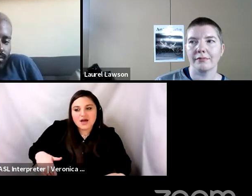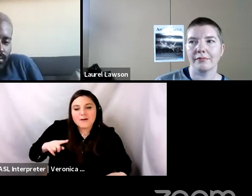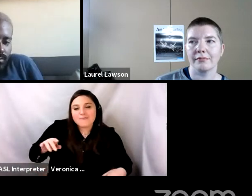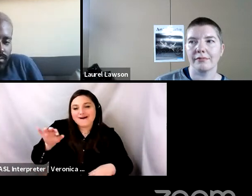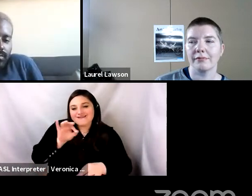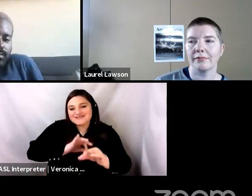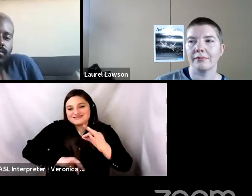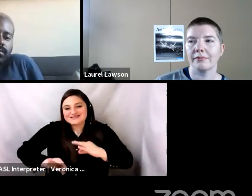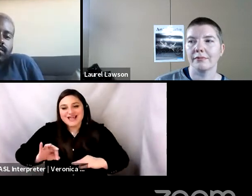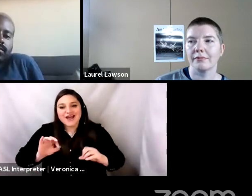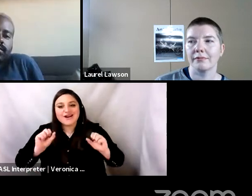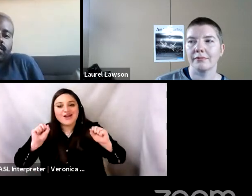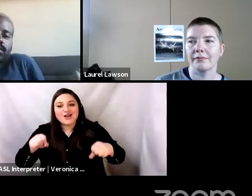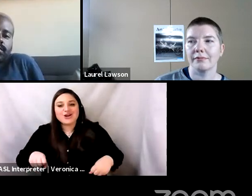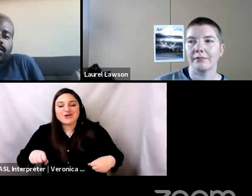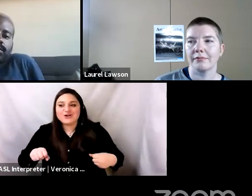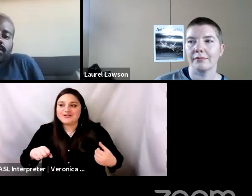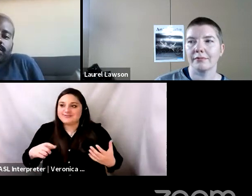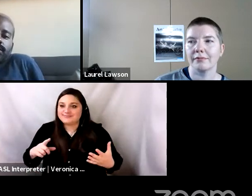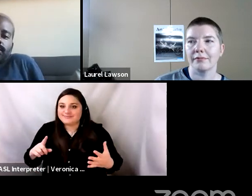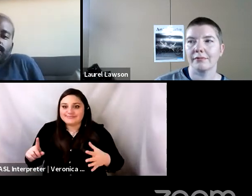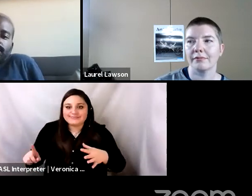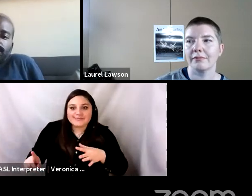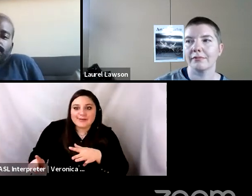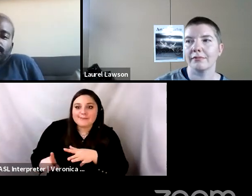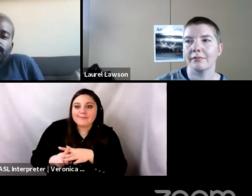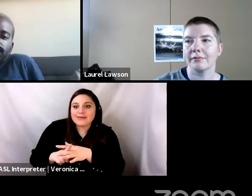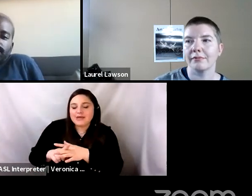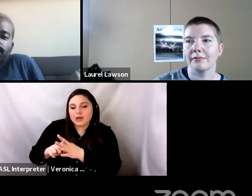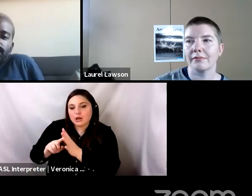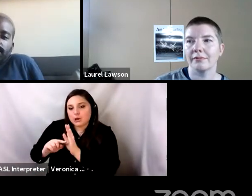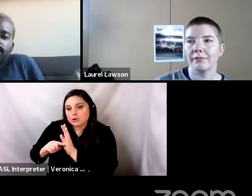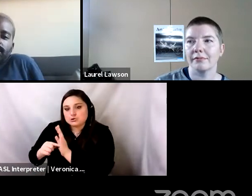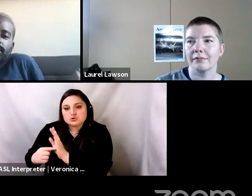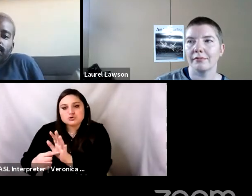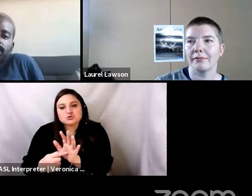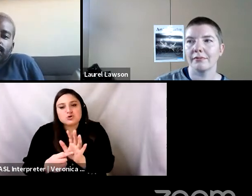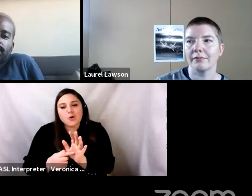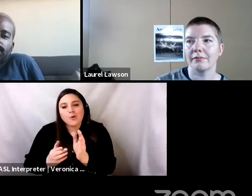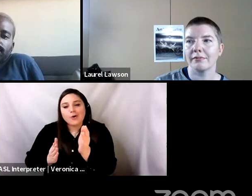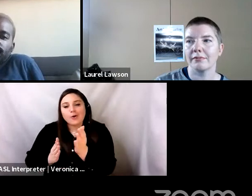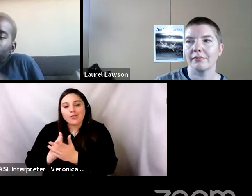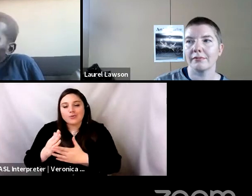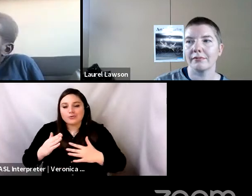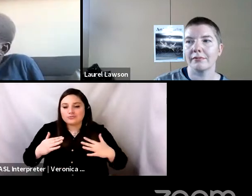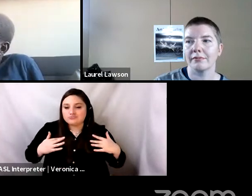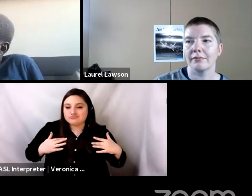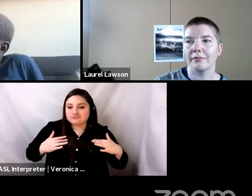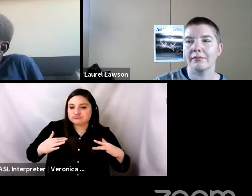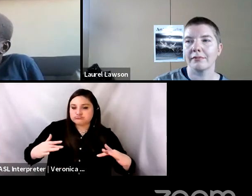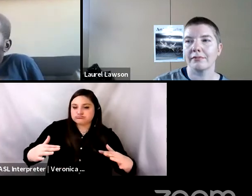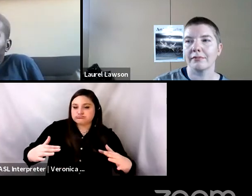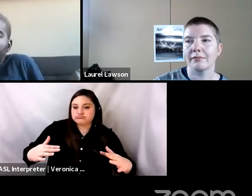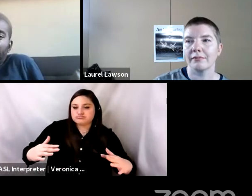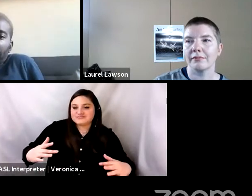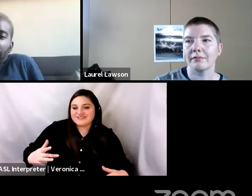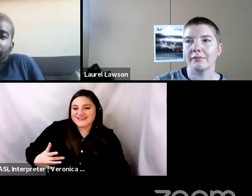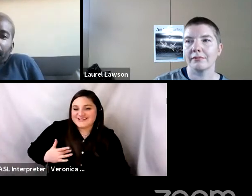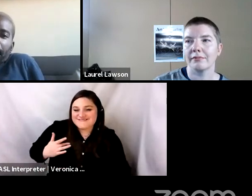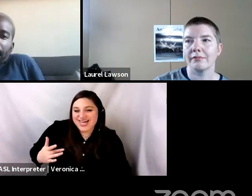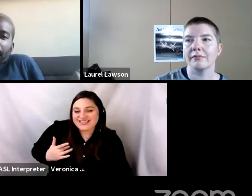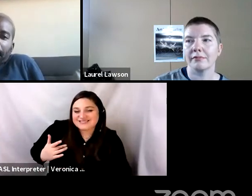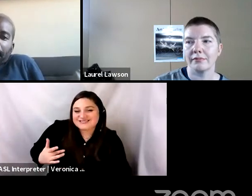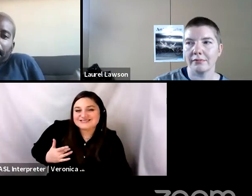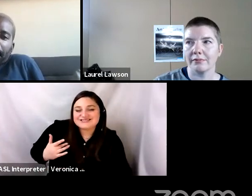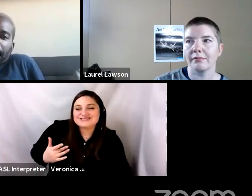emerge or be felt or be experienced. Yeah, like I think it could be in the ways